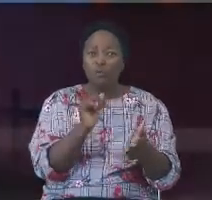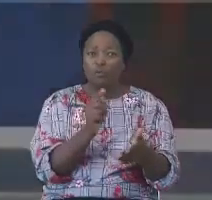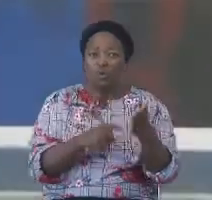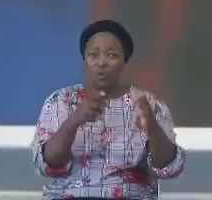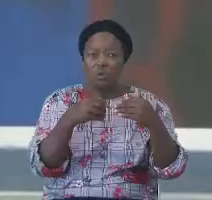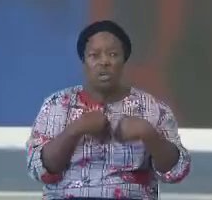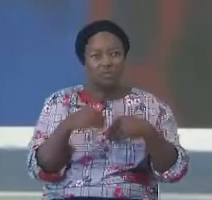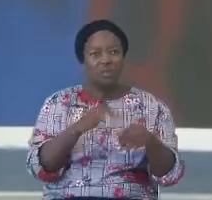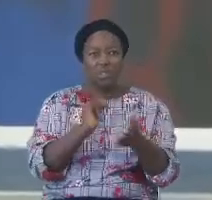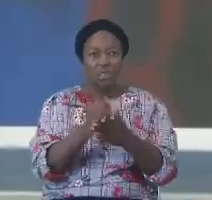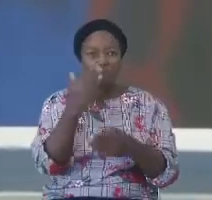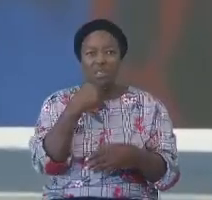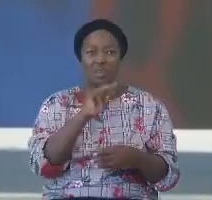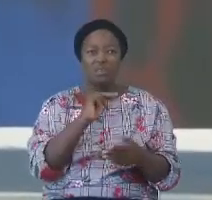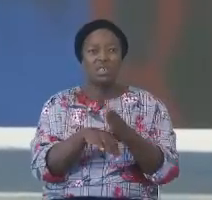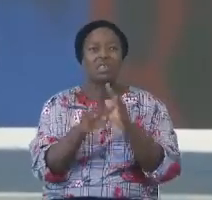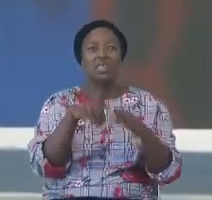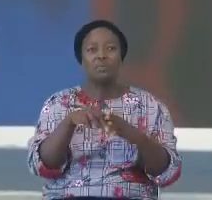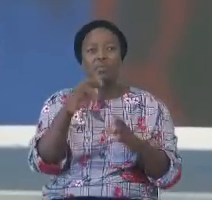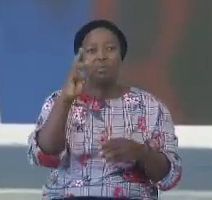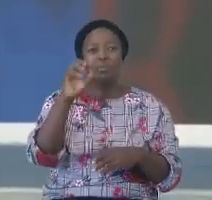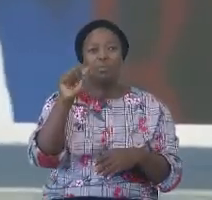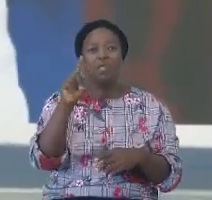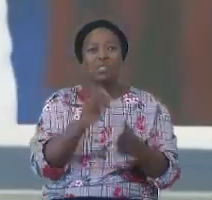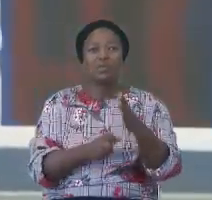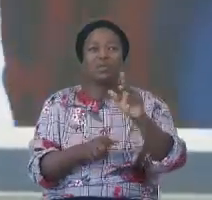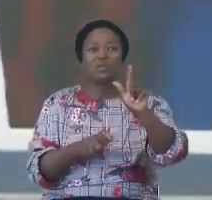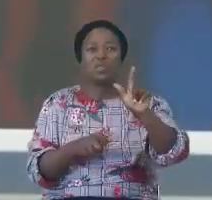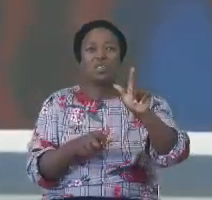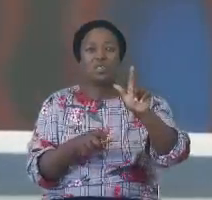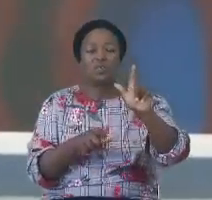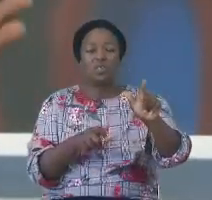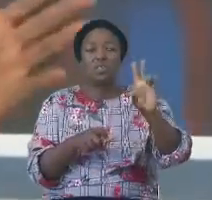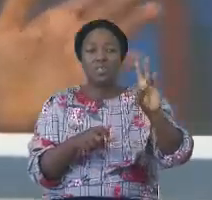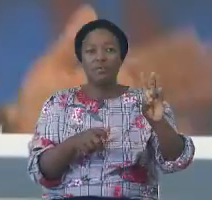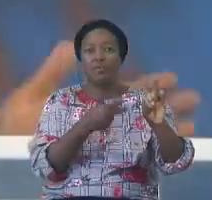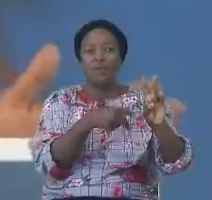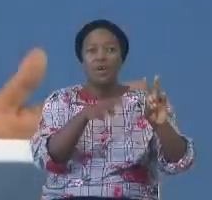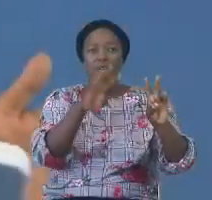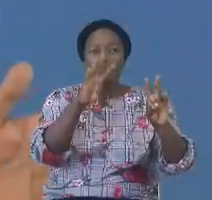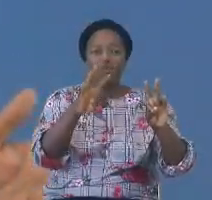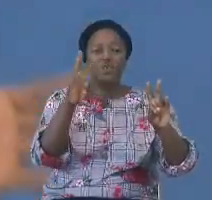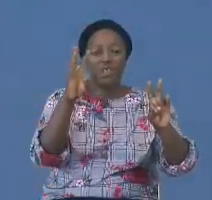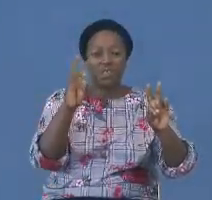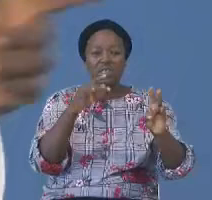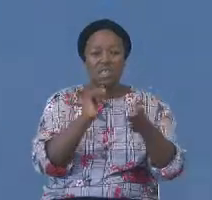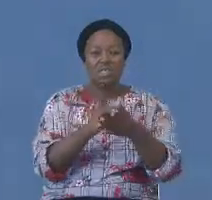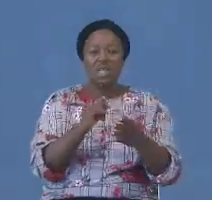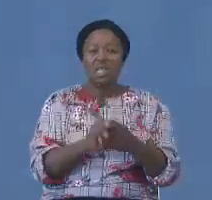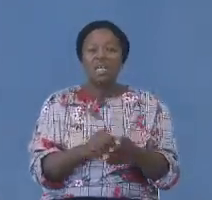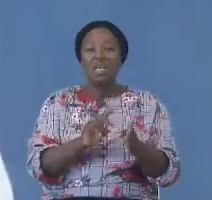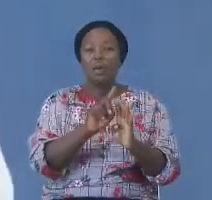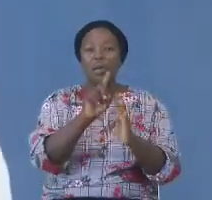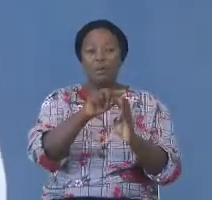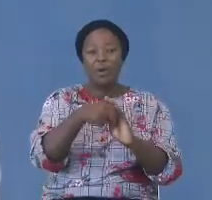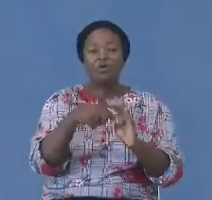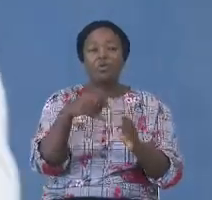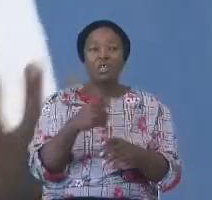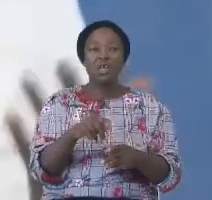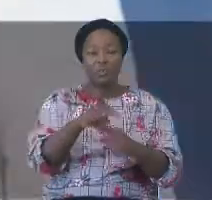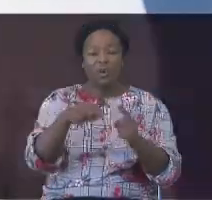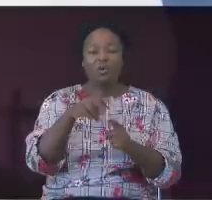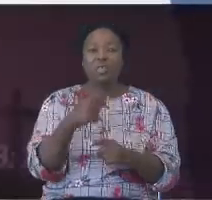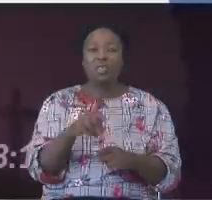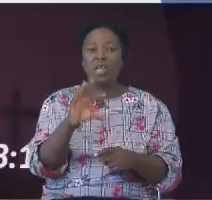eternal consequence of what you have done that's why he said in matthew chapter 27 verse 46